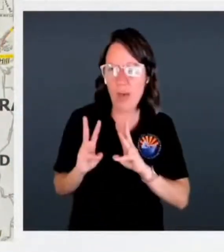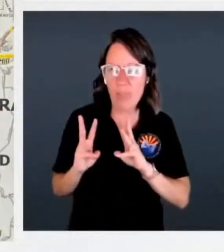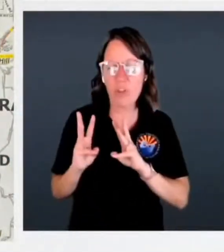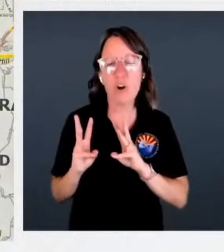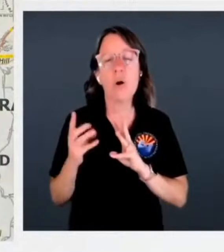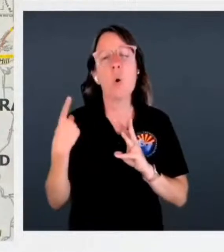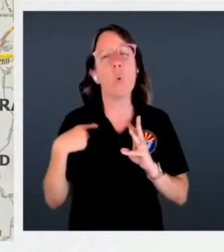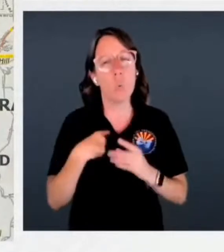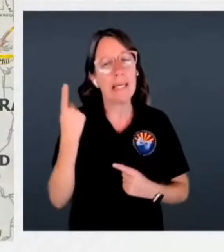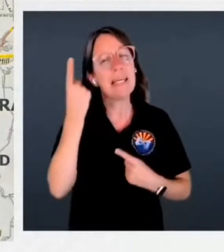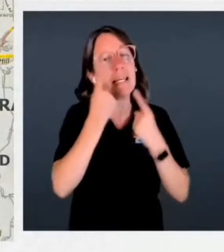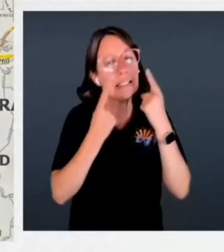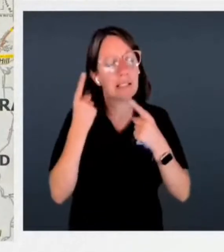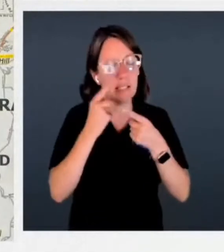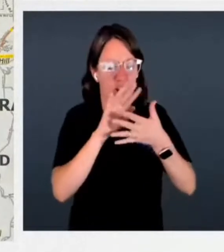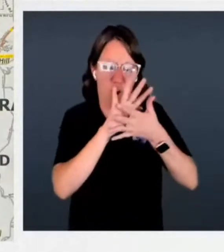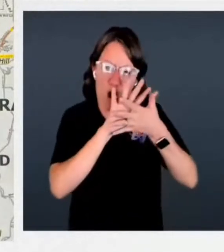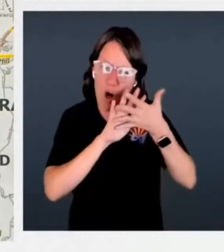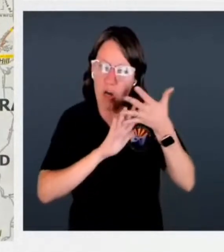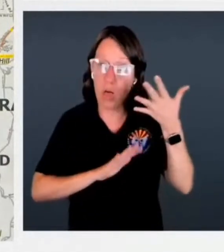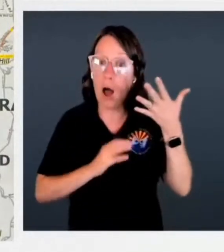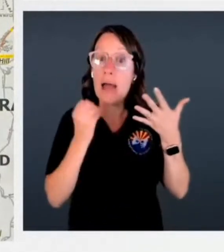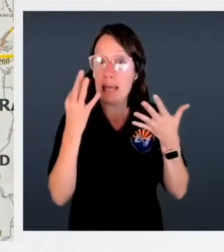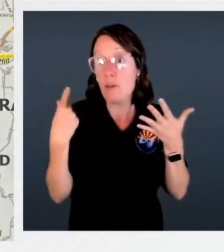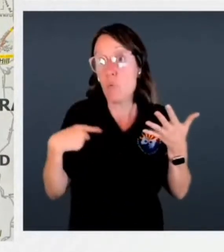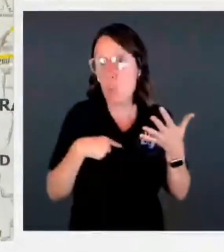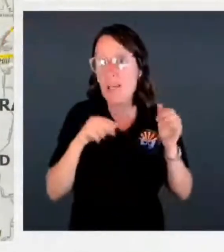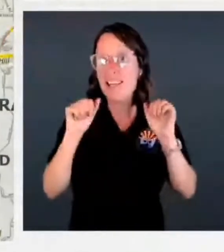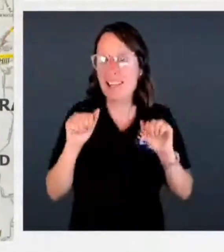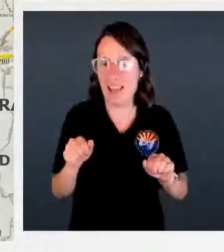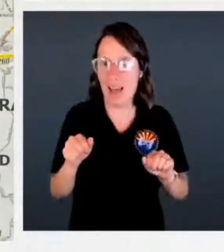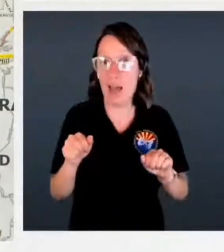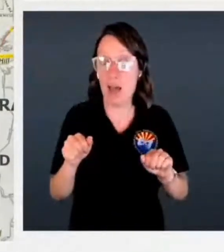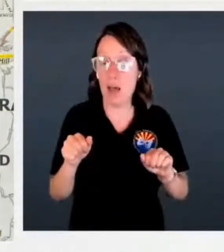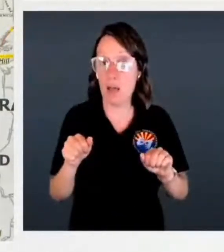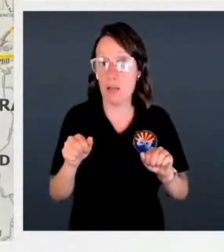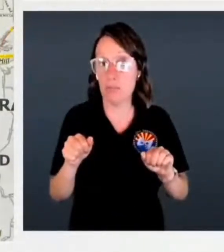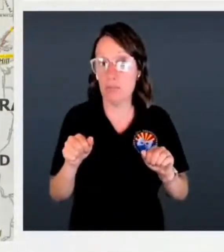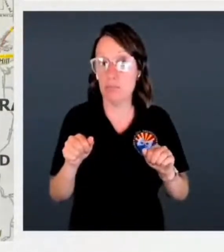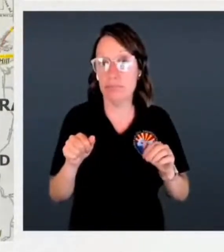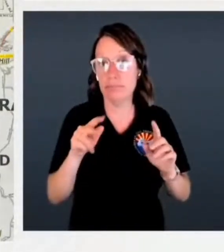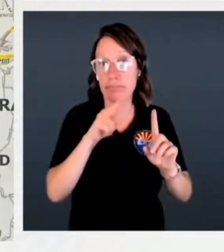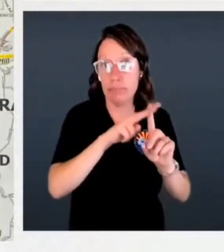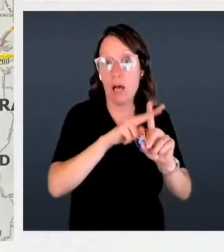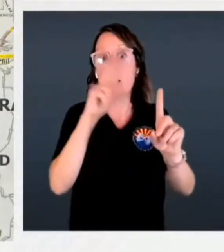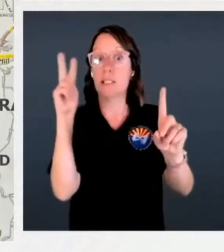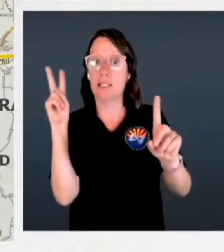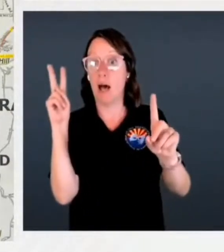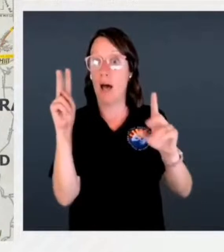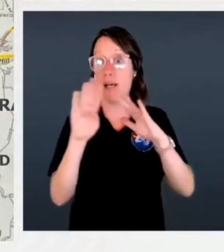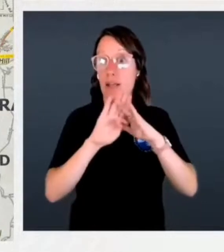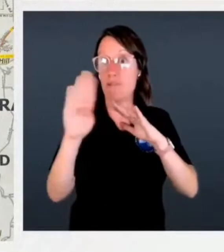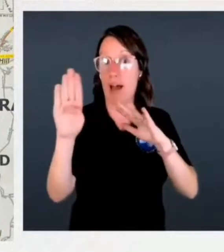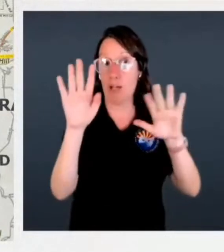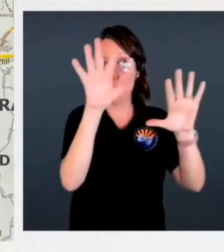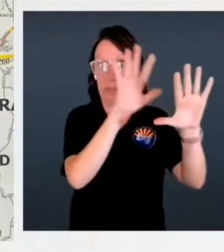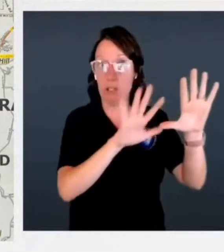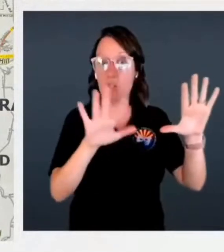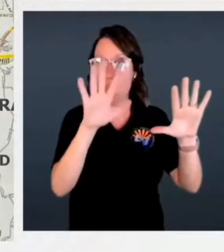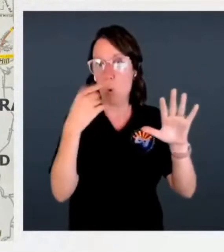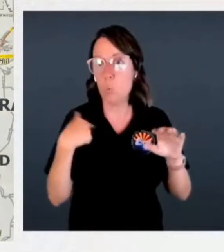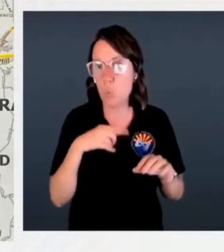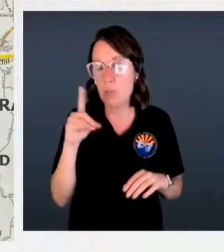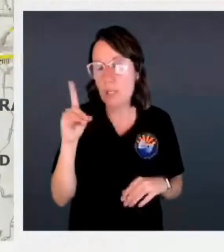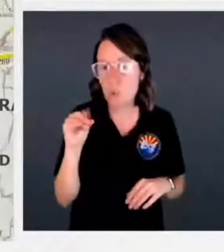before. So if we can do that, we certainly will, and as soon as we can. So yes, we do that every day. If there's something specific, we can look at